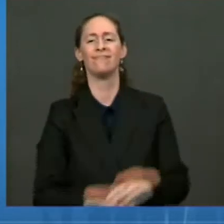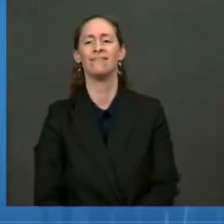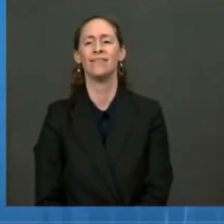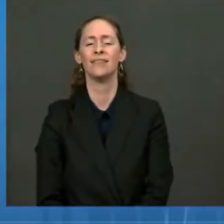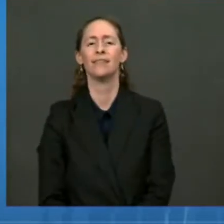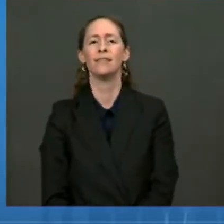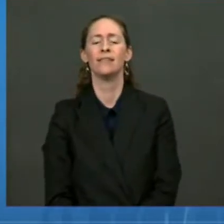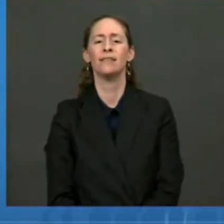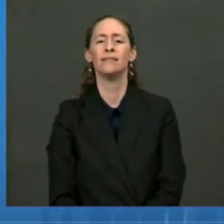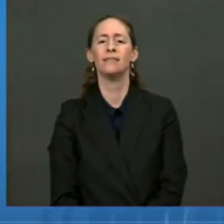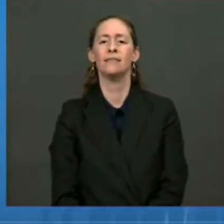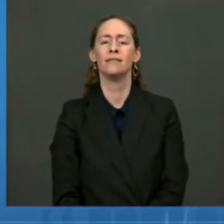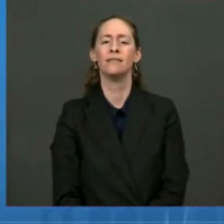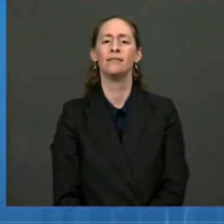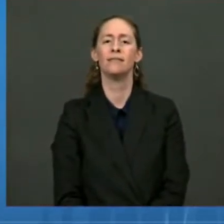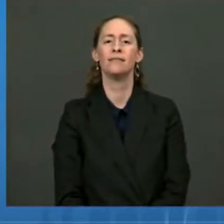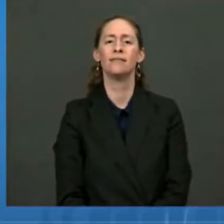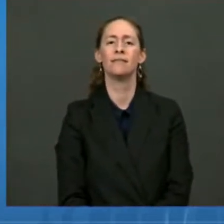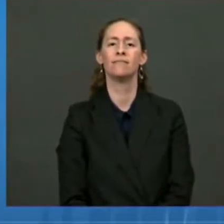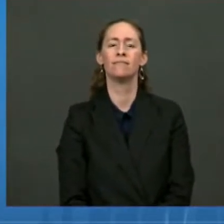Cheyenne Haslett at ABC News.